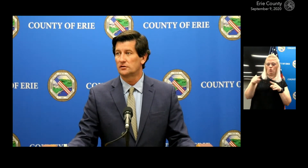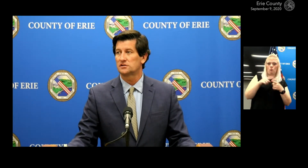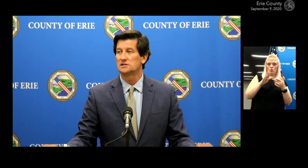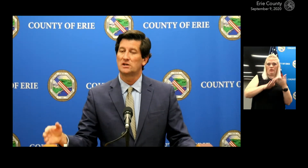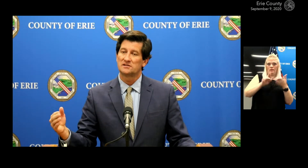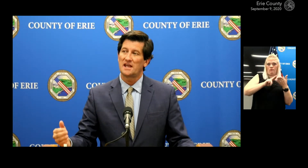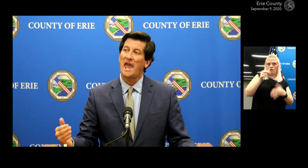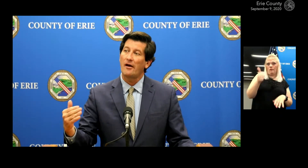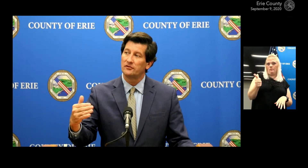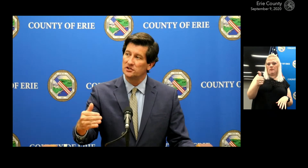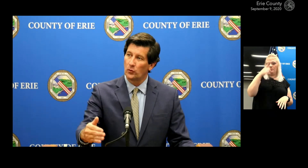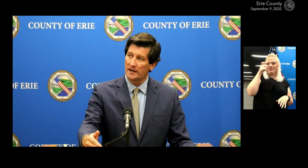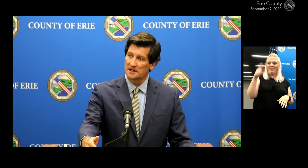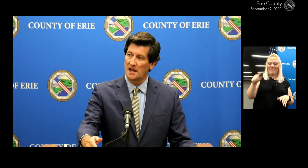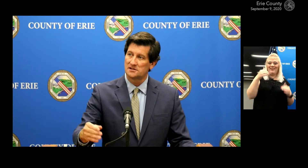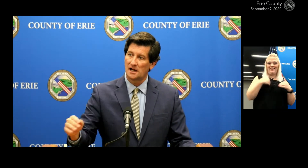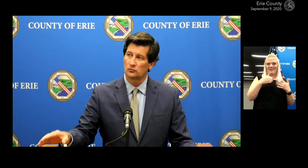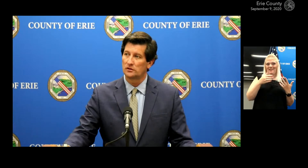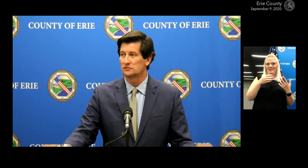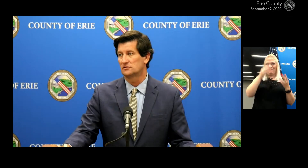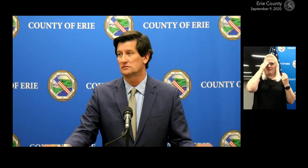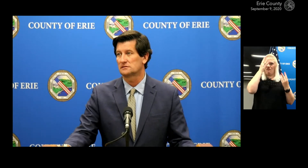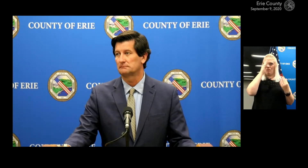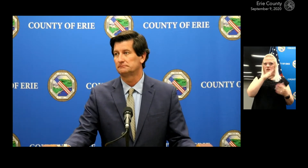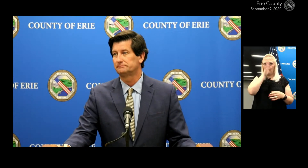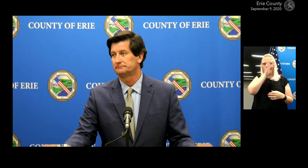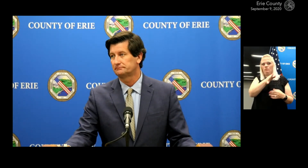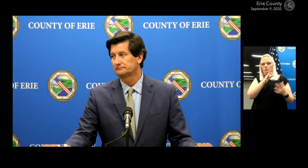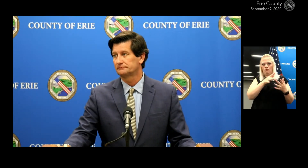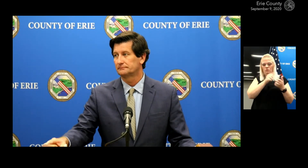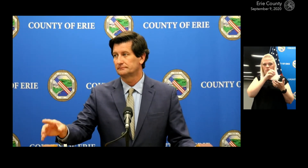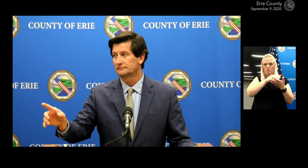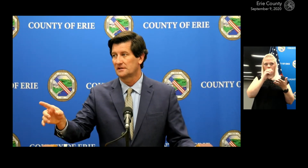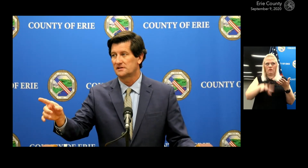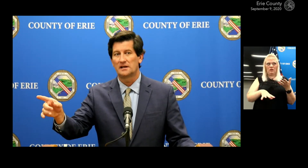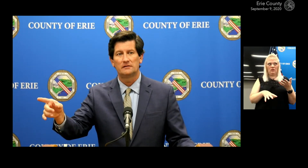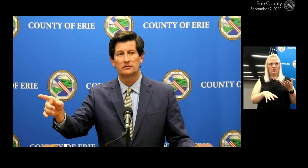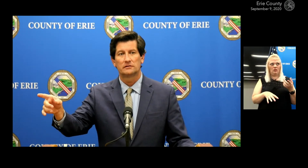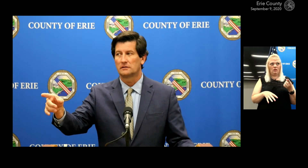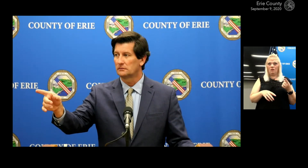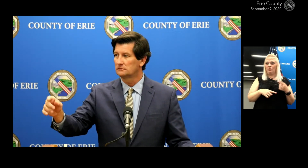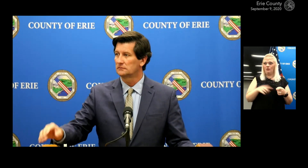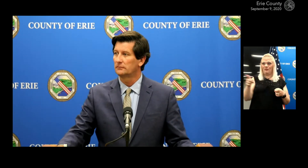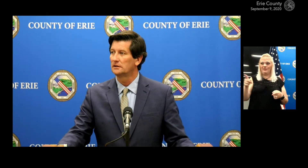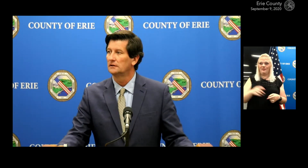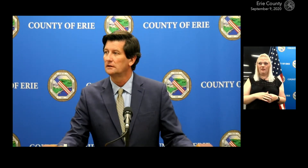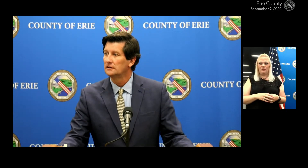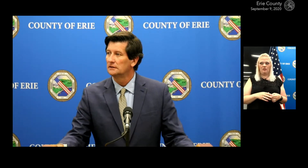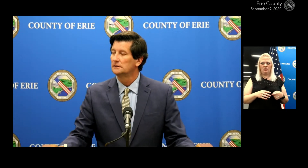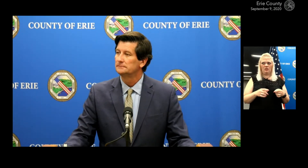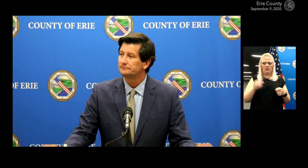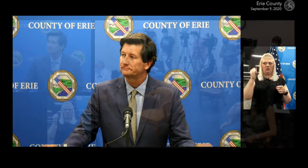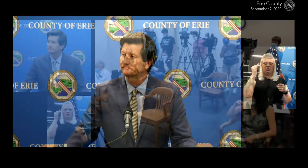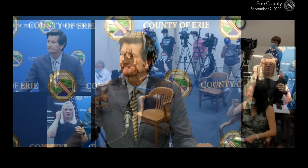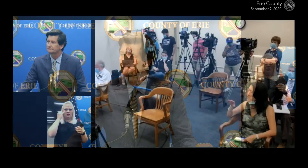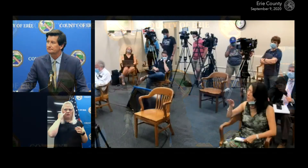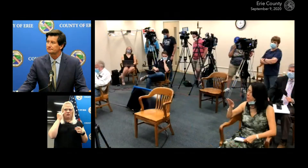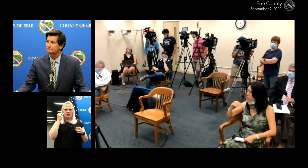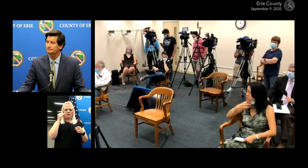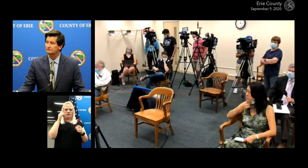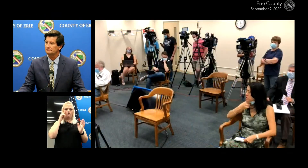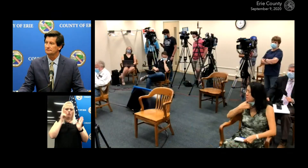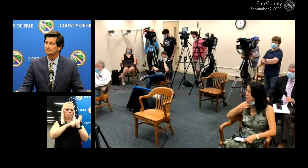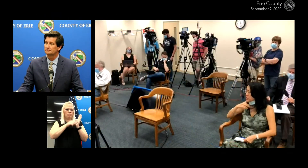and universities because they have the direct contact with those students. Have you thought about? Sandy first. If you look at the